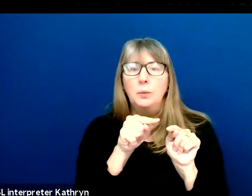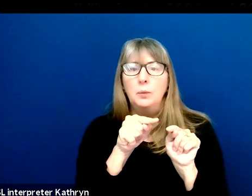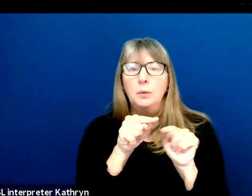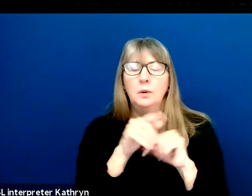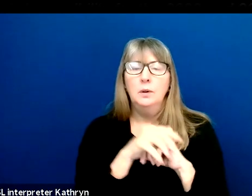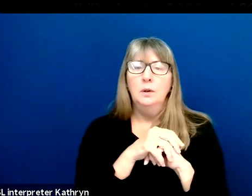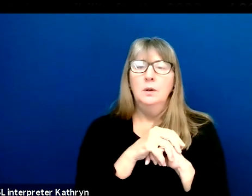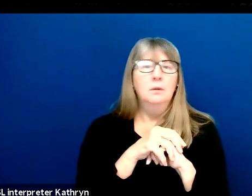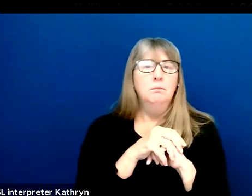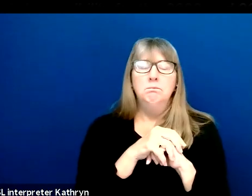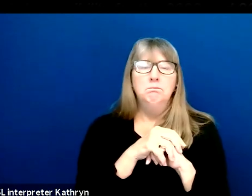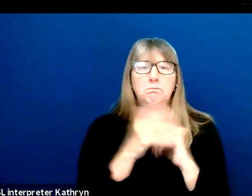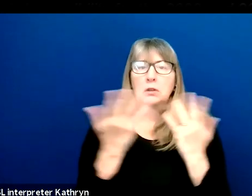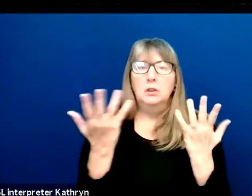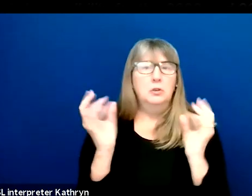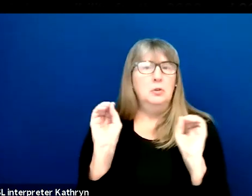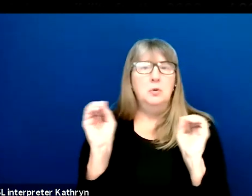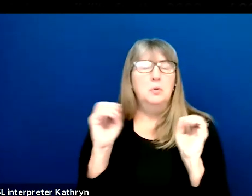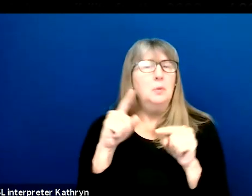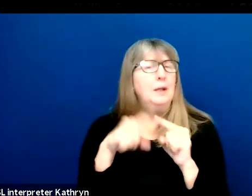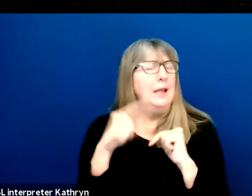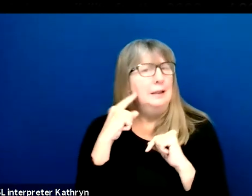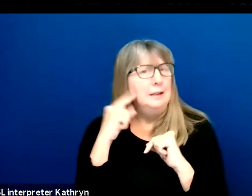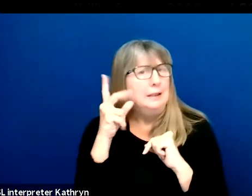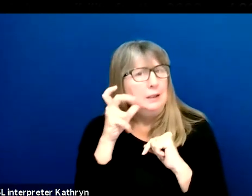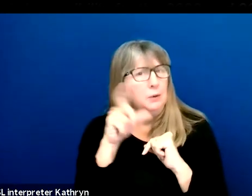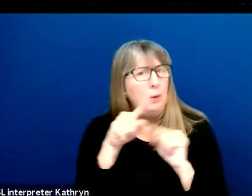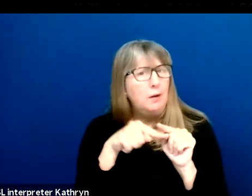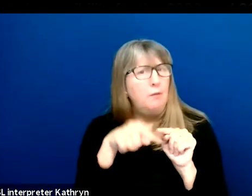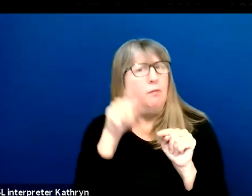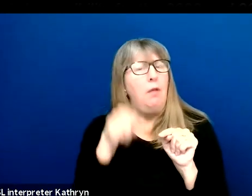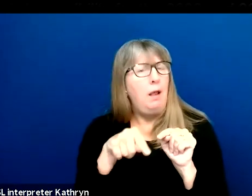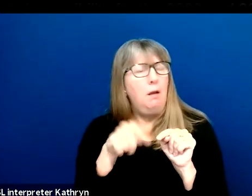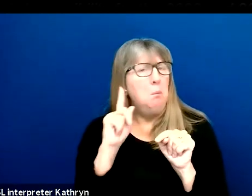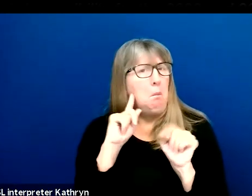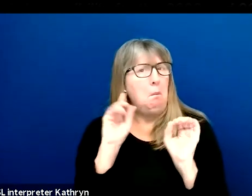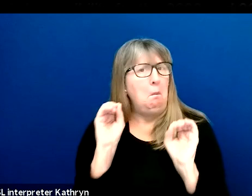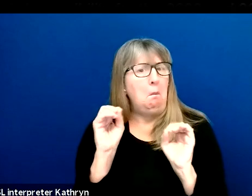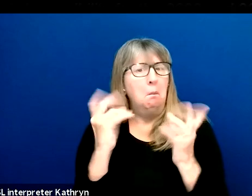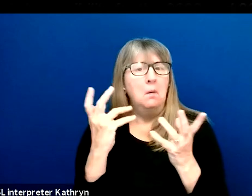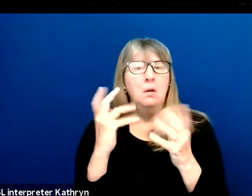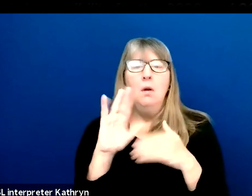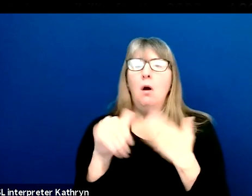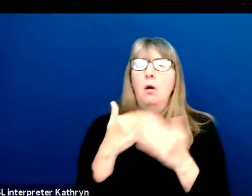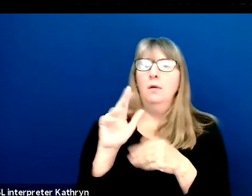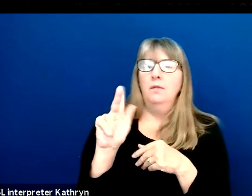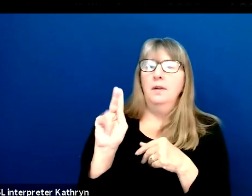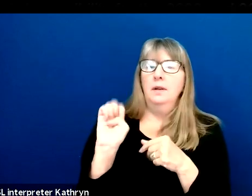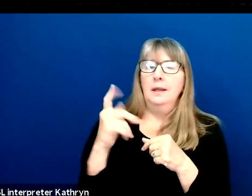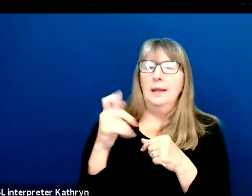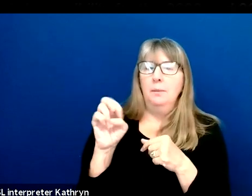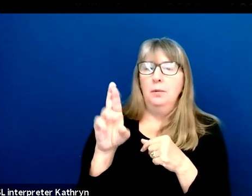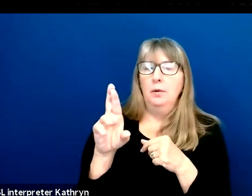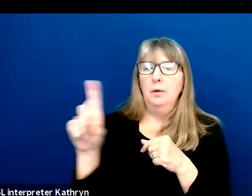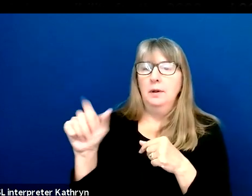there is we can't immediately tell where the Galax flare was. All of the Kepler data points. So what we're hearing